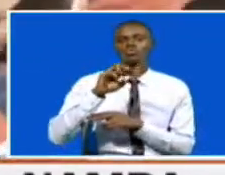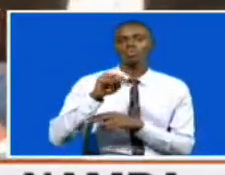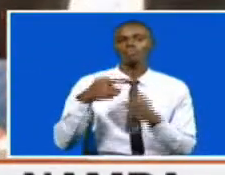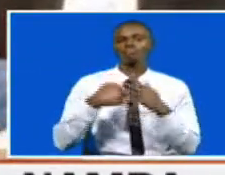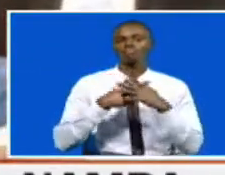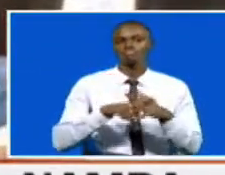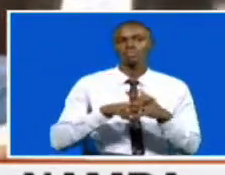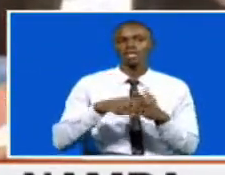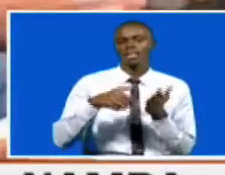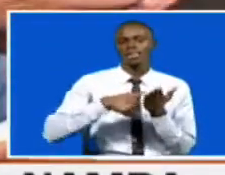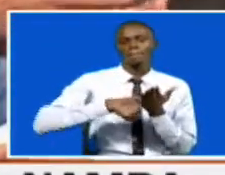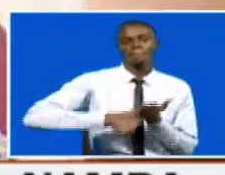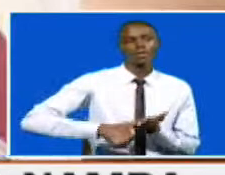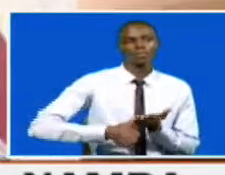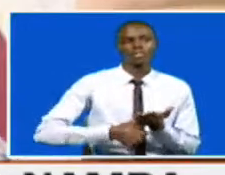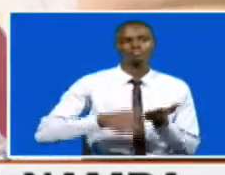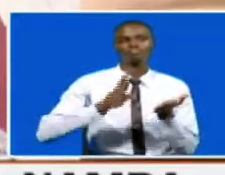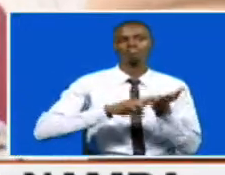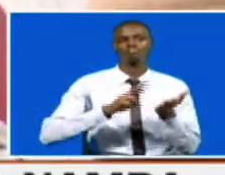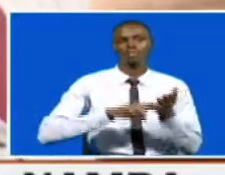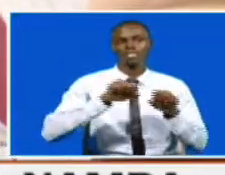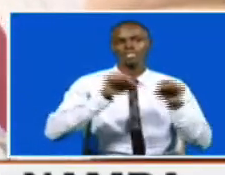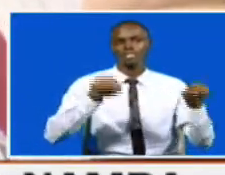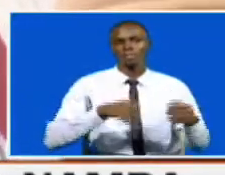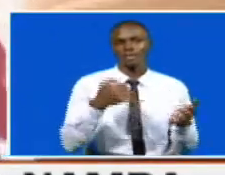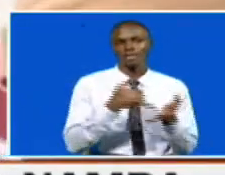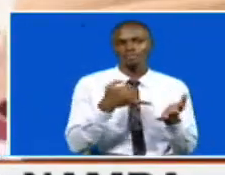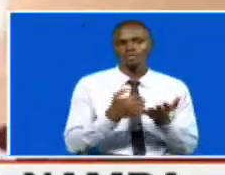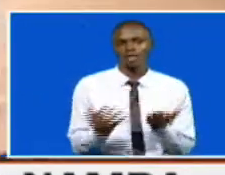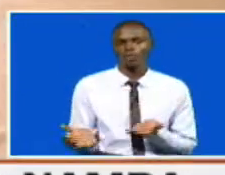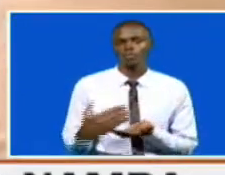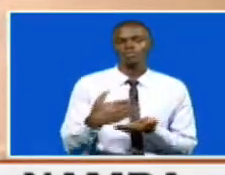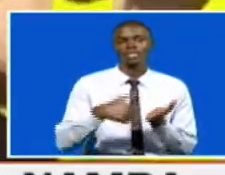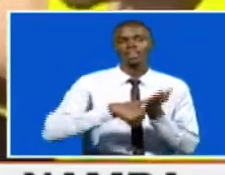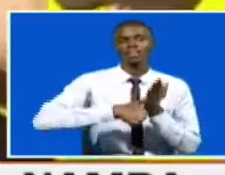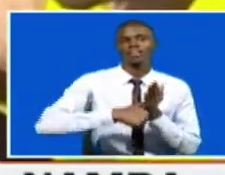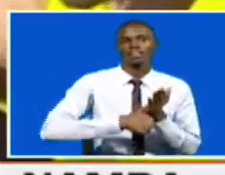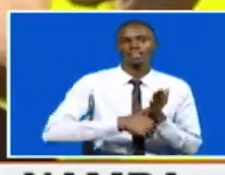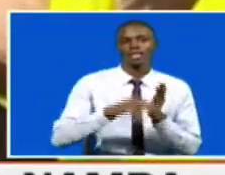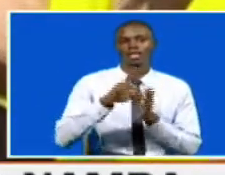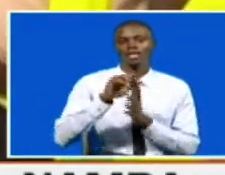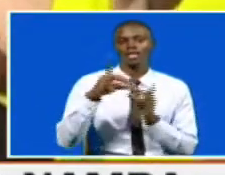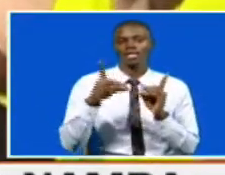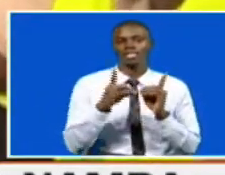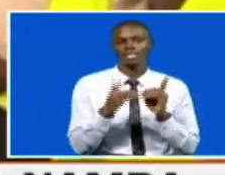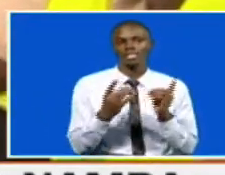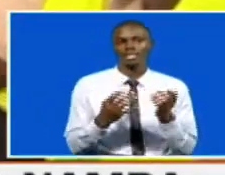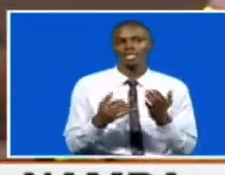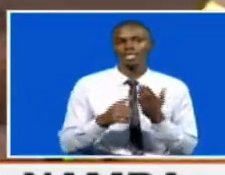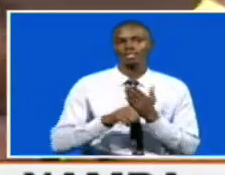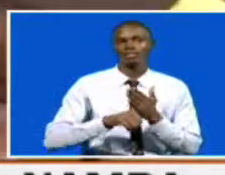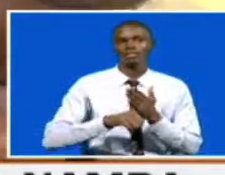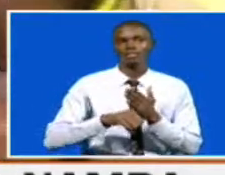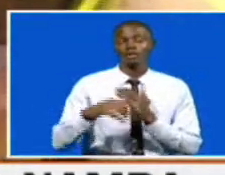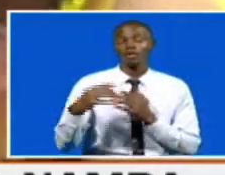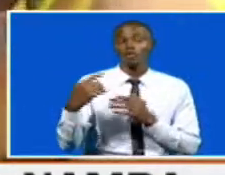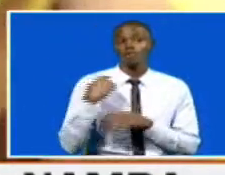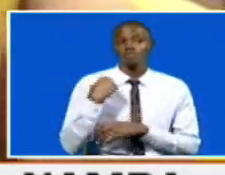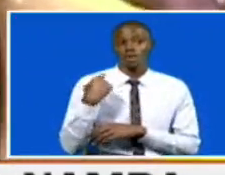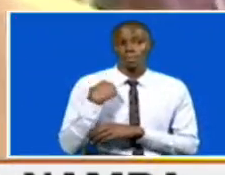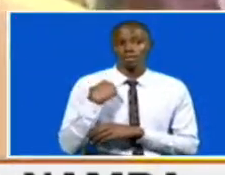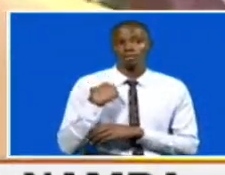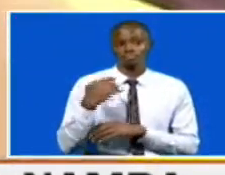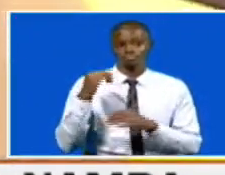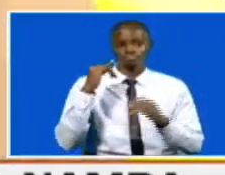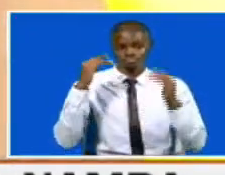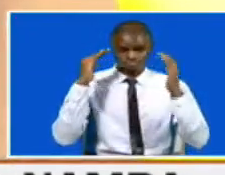The biometric mass registration system, which involved collecting biometric data and generation of a unique number, was intended by